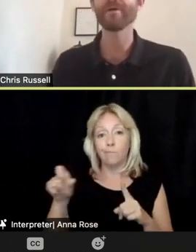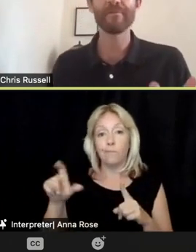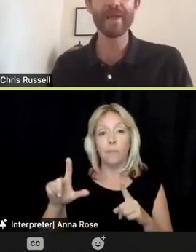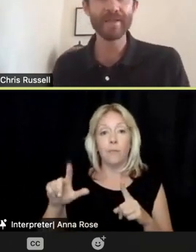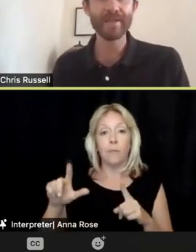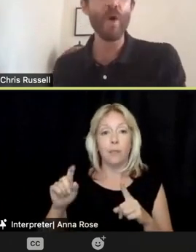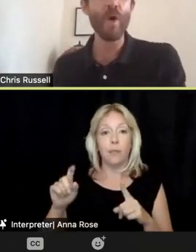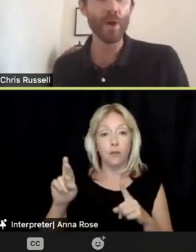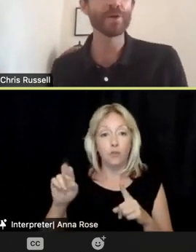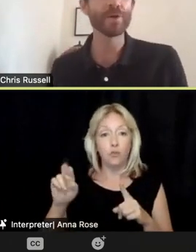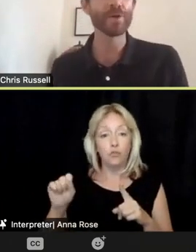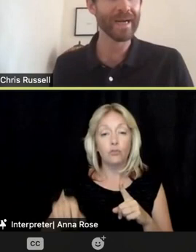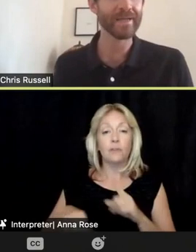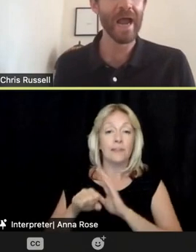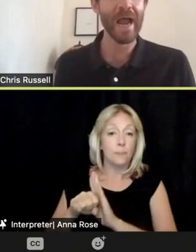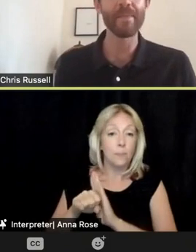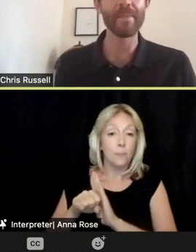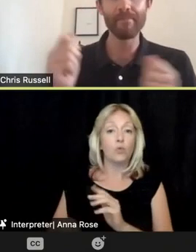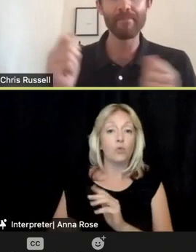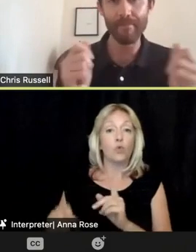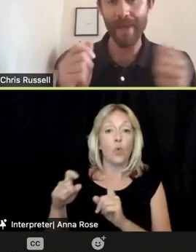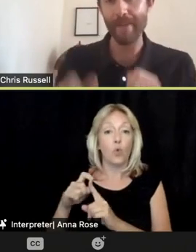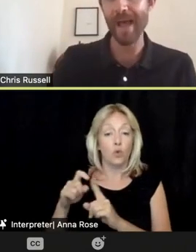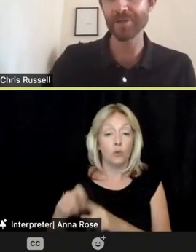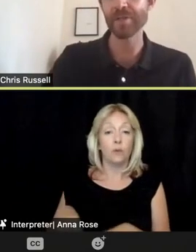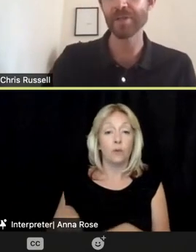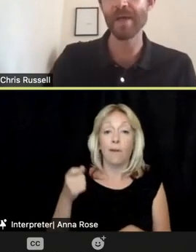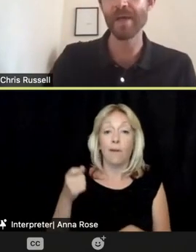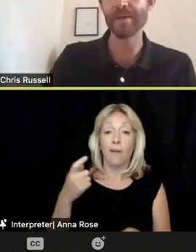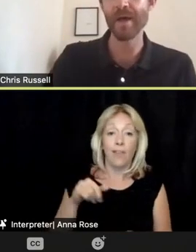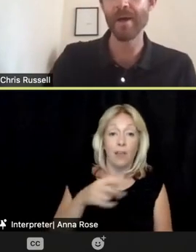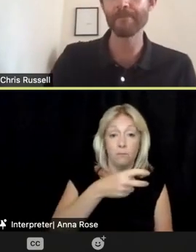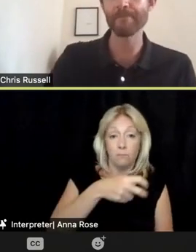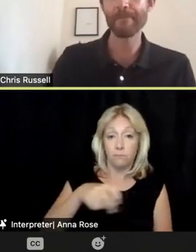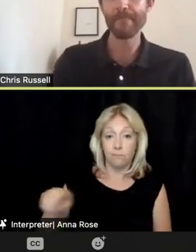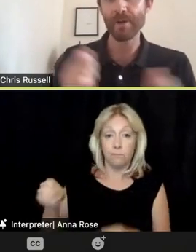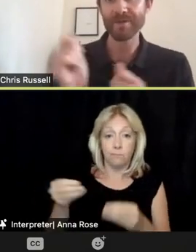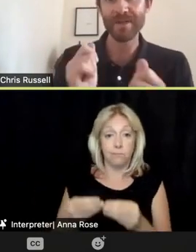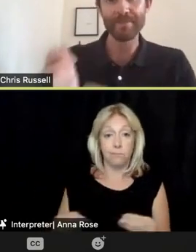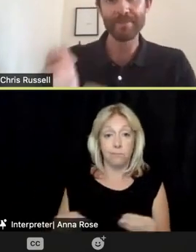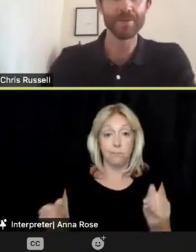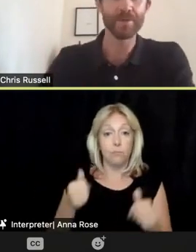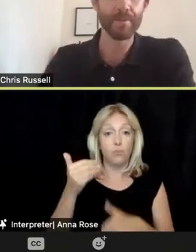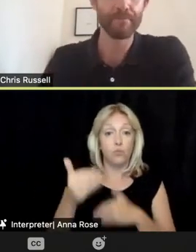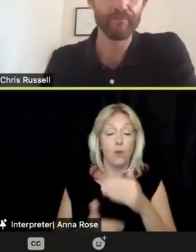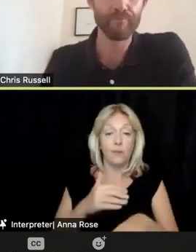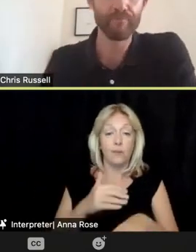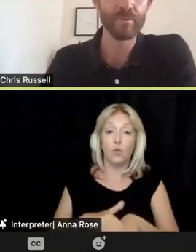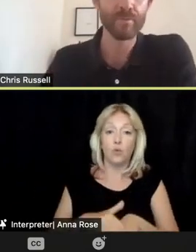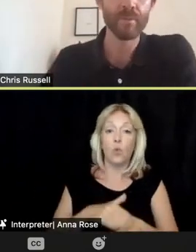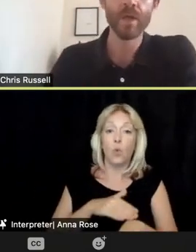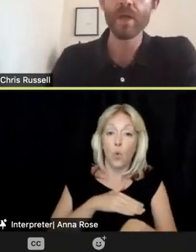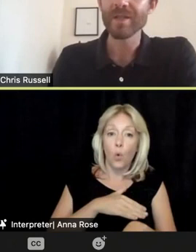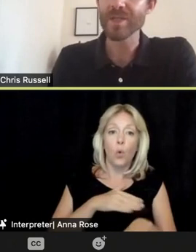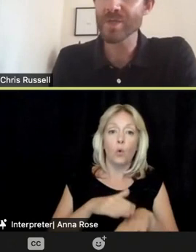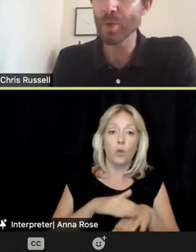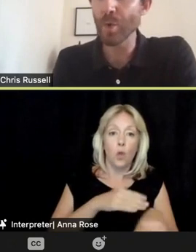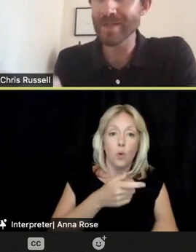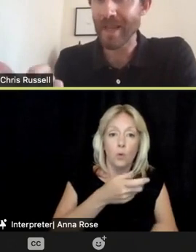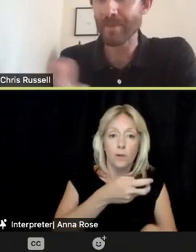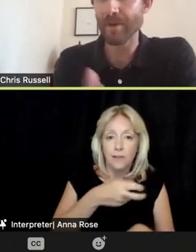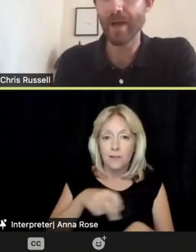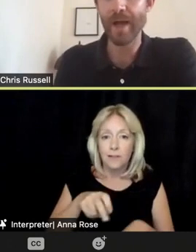slow one of phasing out one or two at a time and matching them and substituting them.